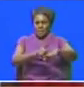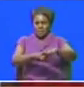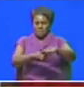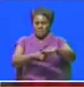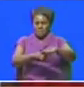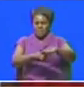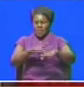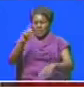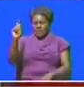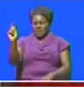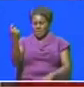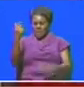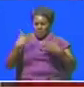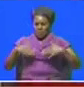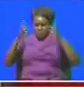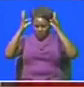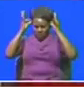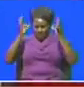Mpaka siku wa Kenya wataamua